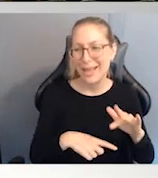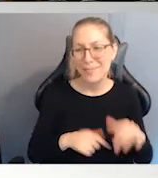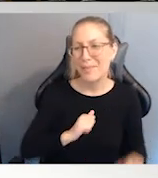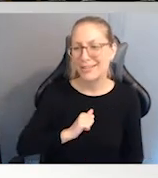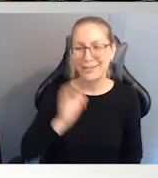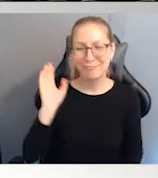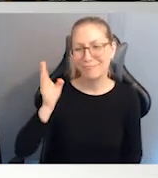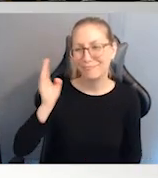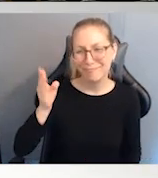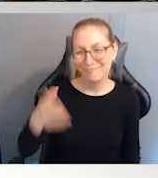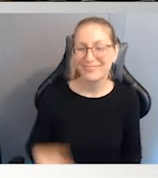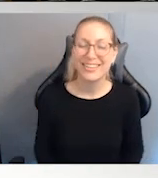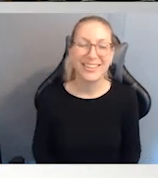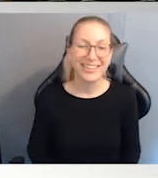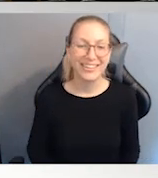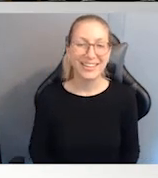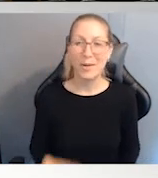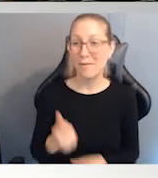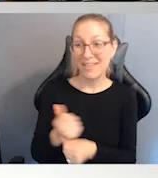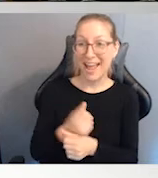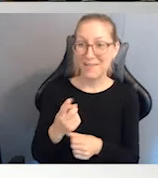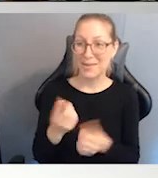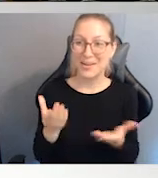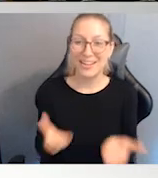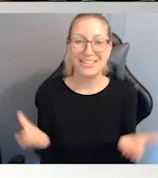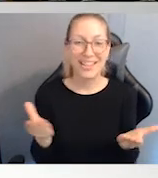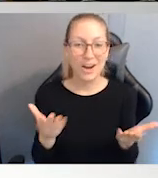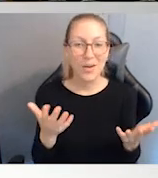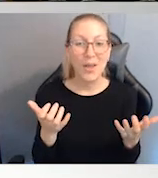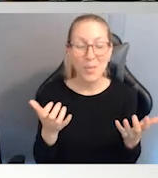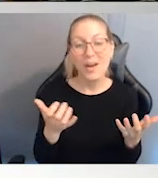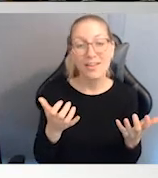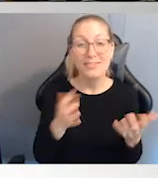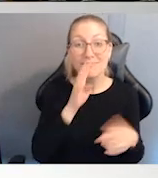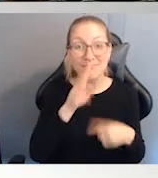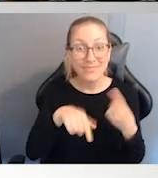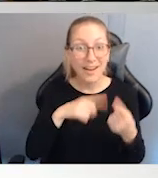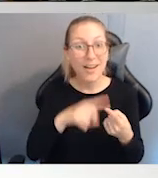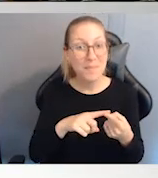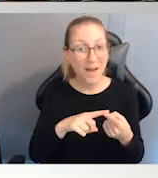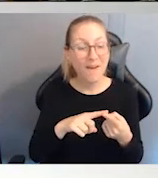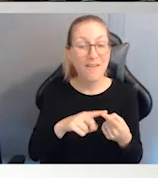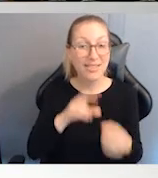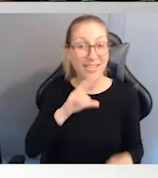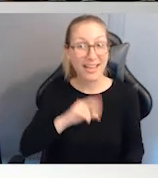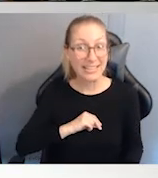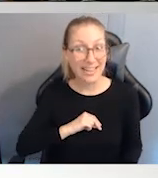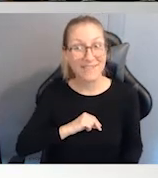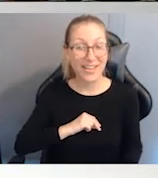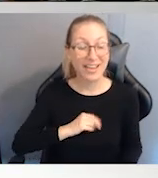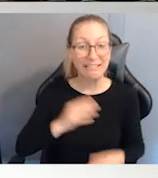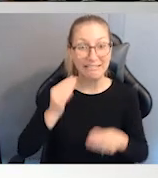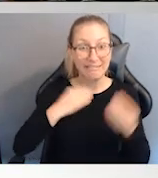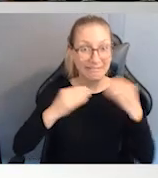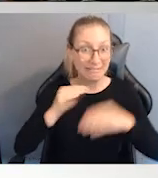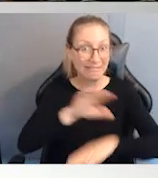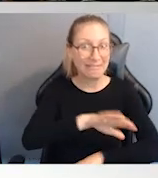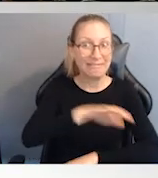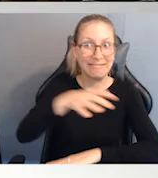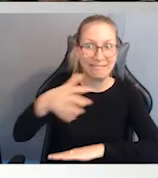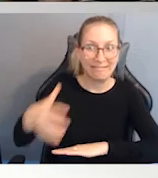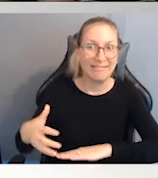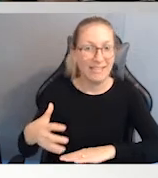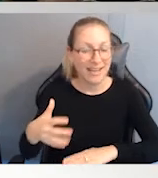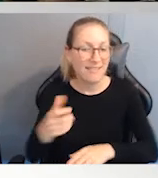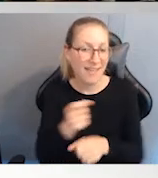all of my guys here, and we wanted to talk about the Thanksgiving feast that Stand Up for Independence does every year. Come on up